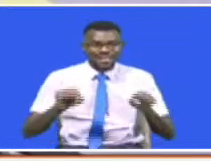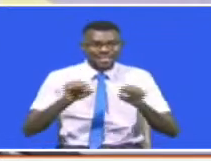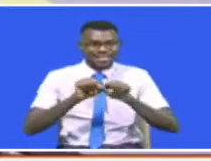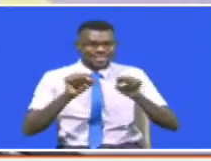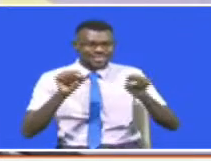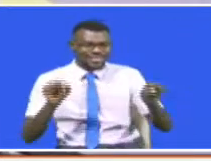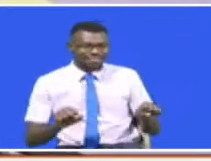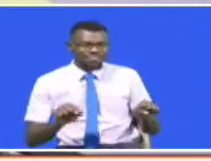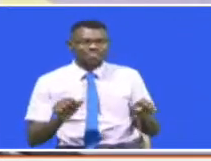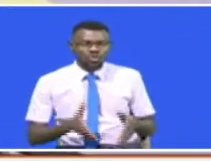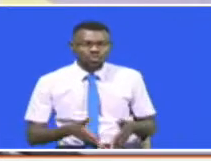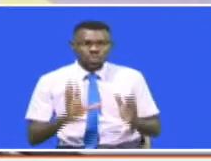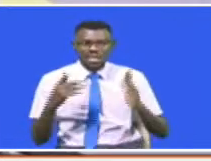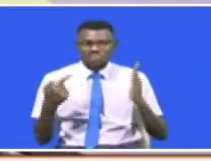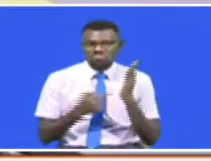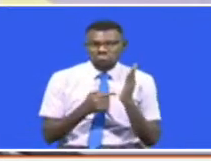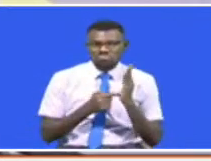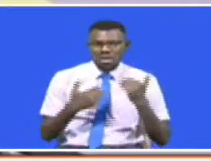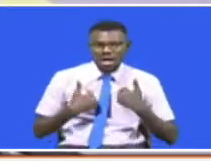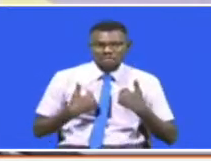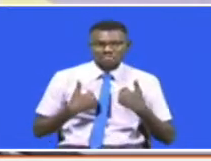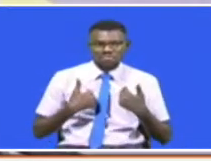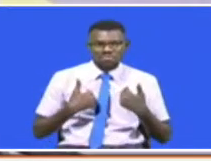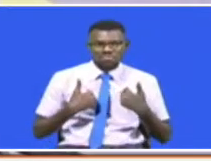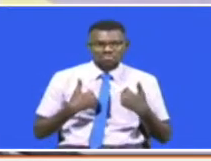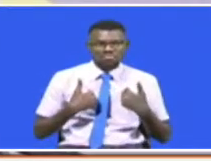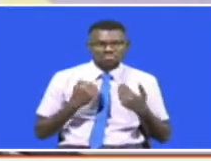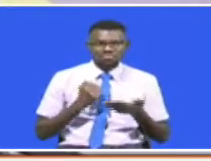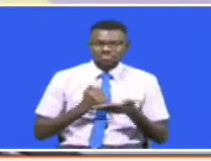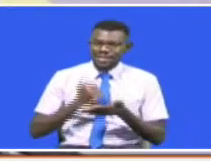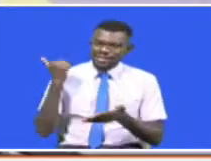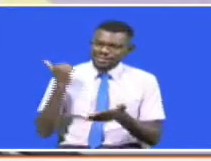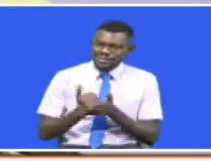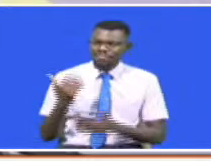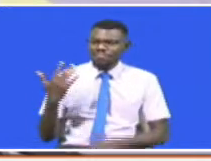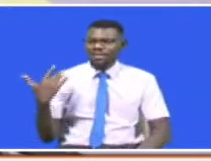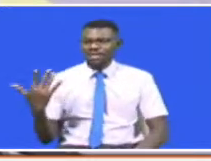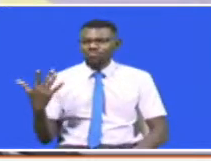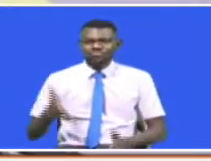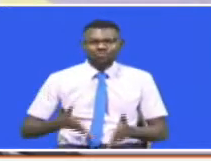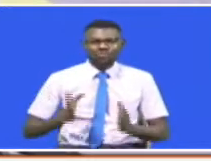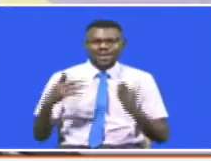will digitally prepare a stamp and stamp your document digitally.